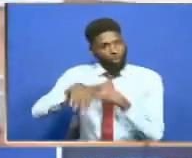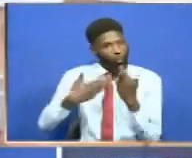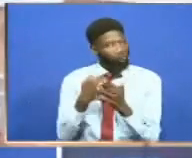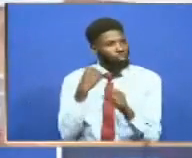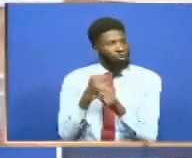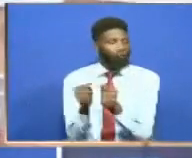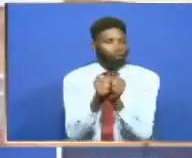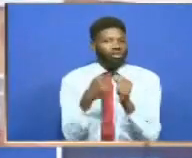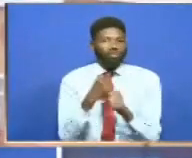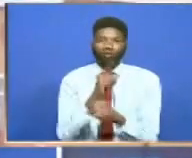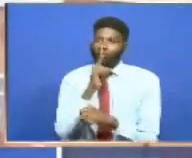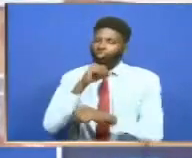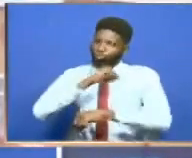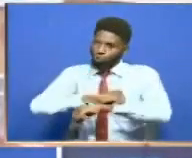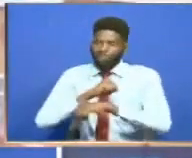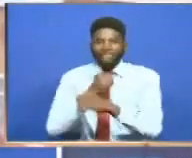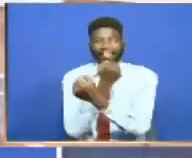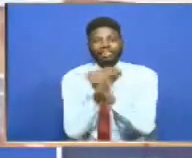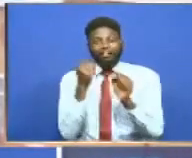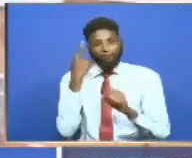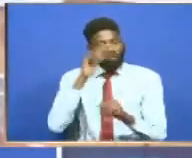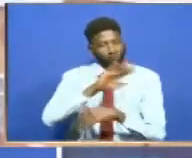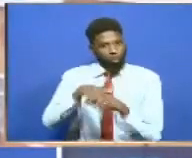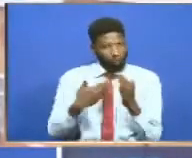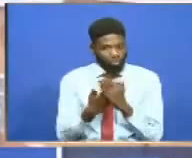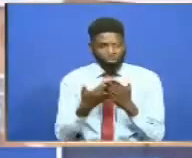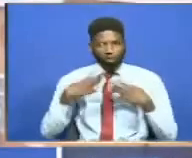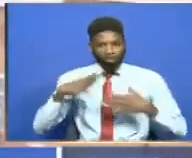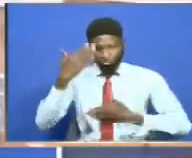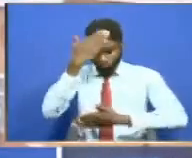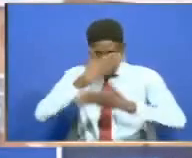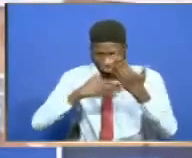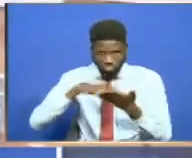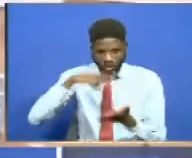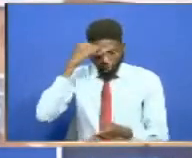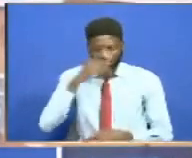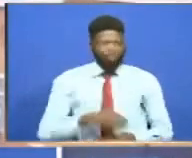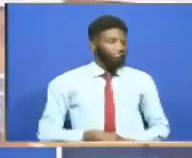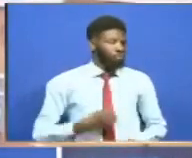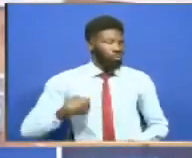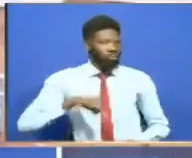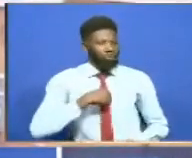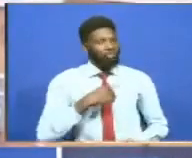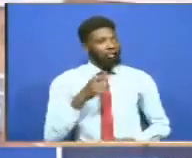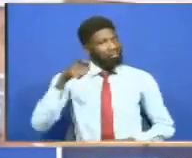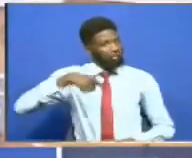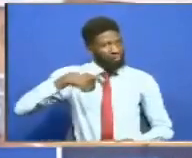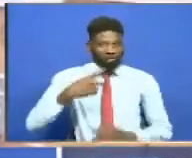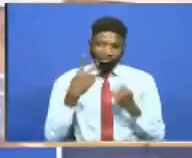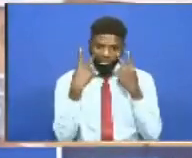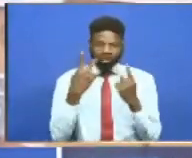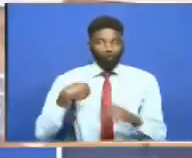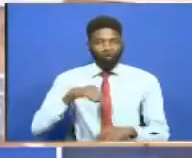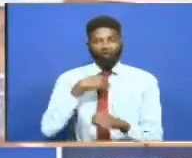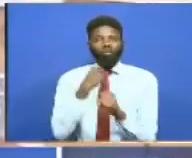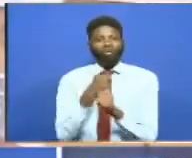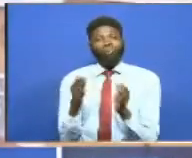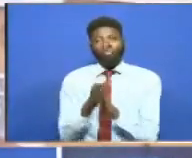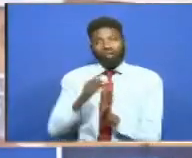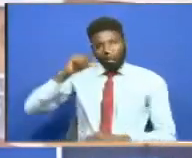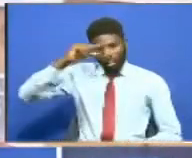learning. Sisi pia ni kuangalia kuwa ni vipi tunaweza kushirikiana na serikali ya county na hata serikali